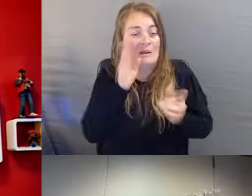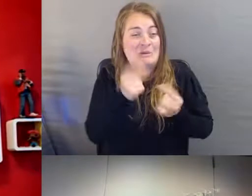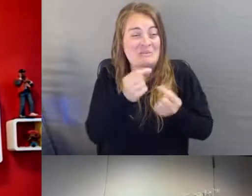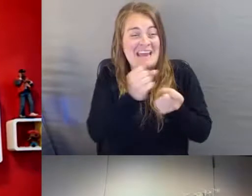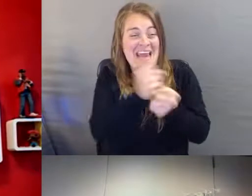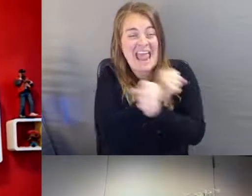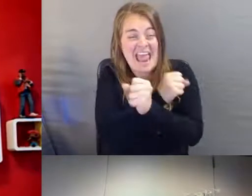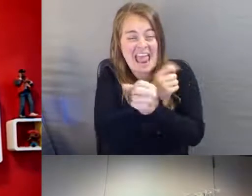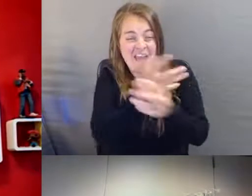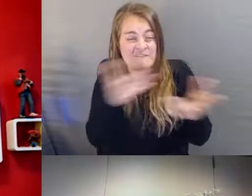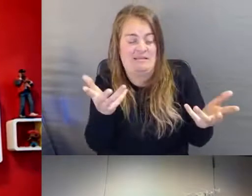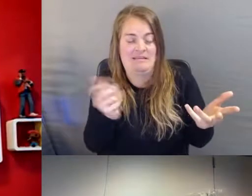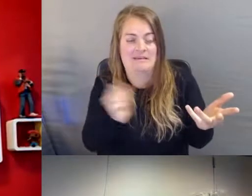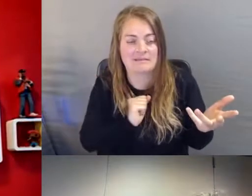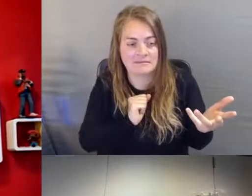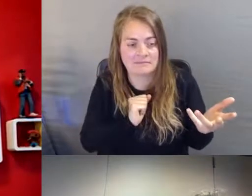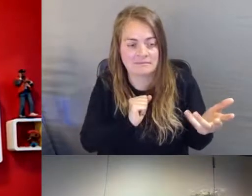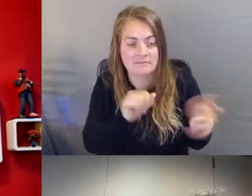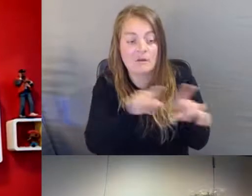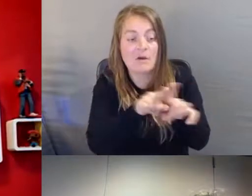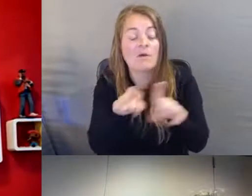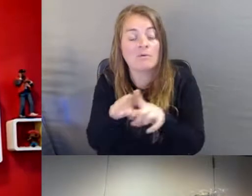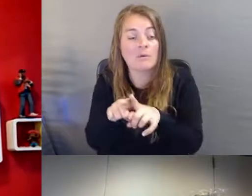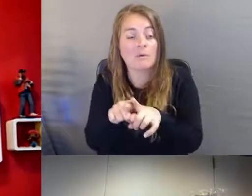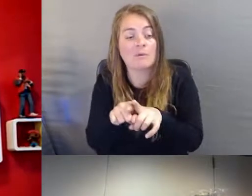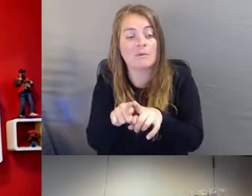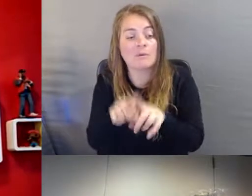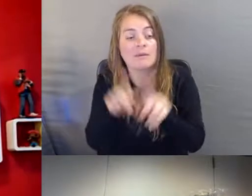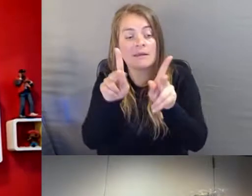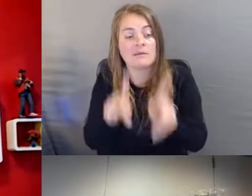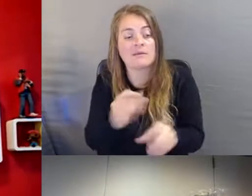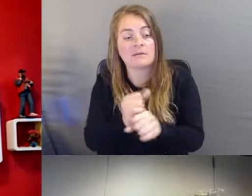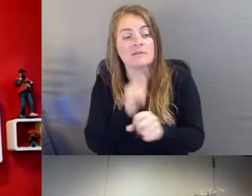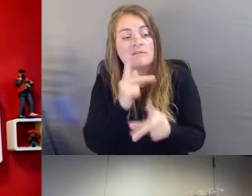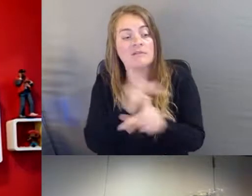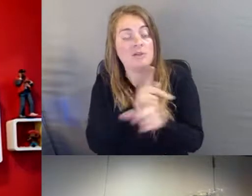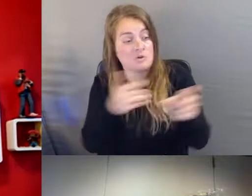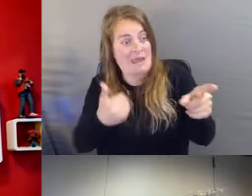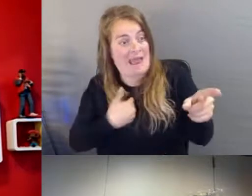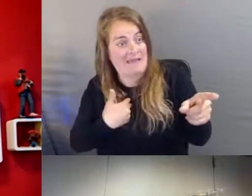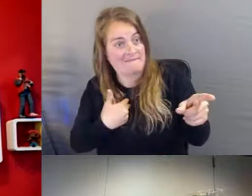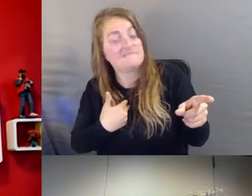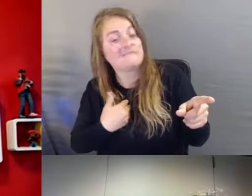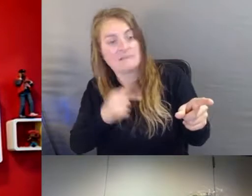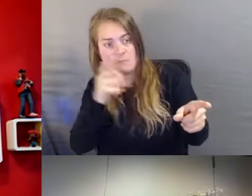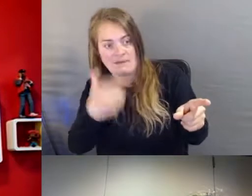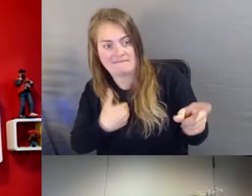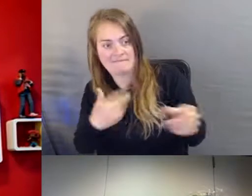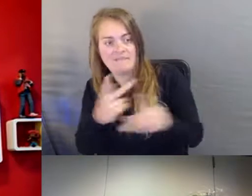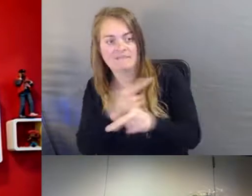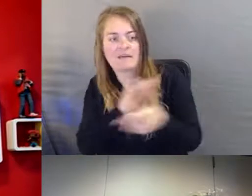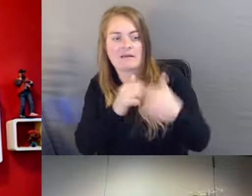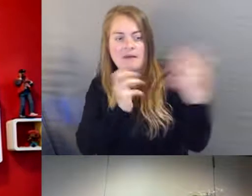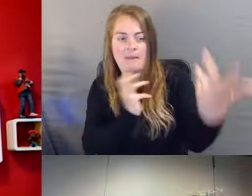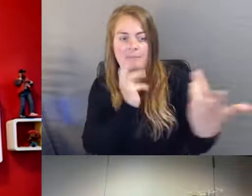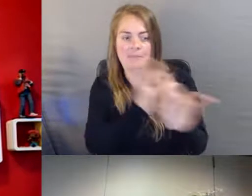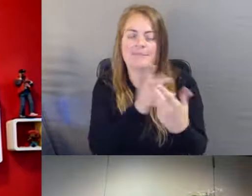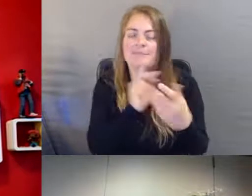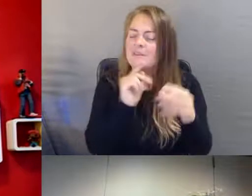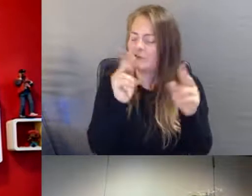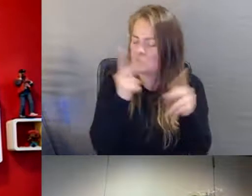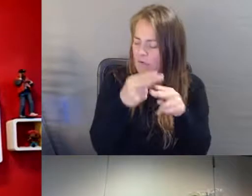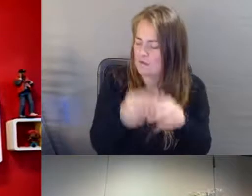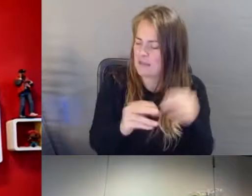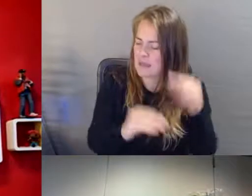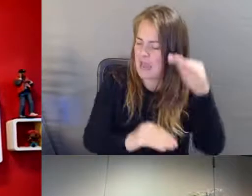meet them where they're at. They also have to meet you where you're at as well. It's like what most businesses call up to what they call